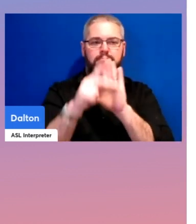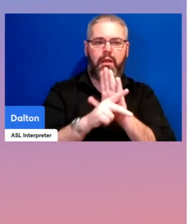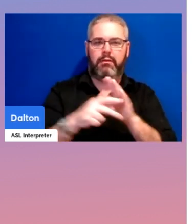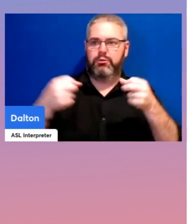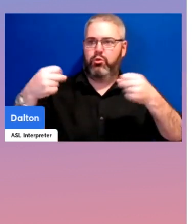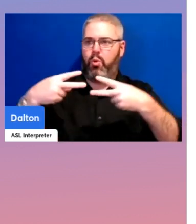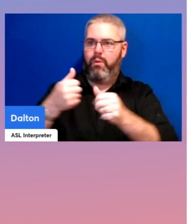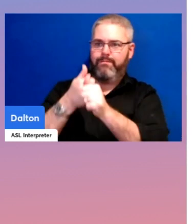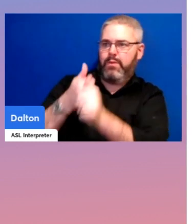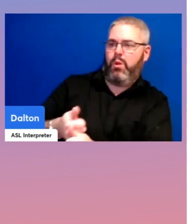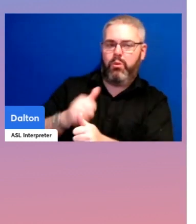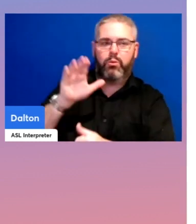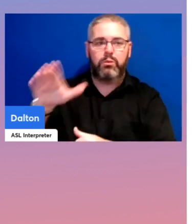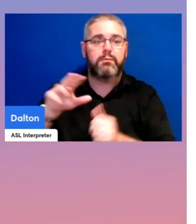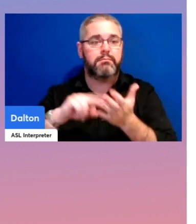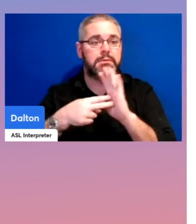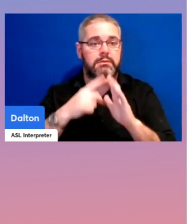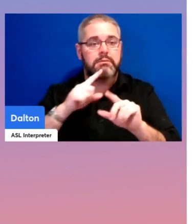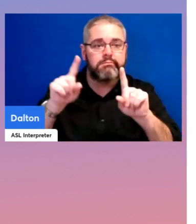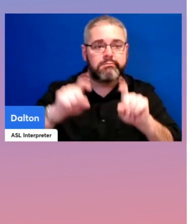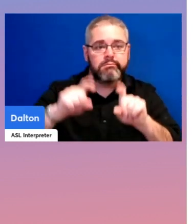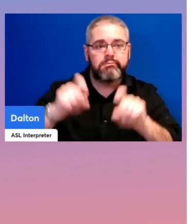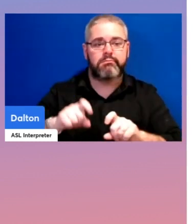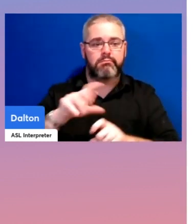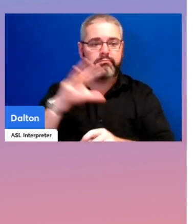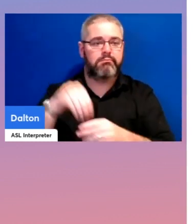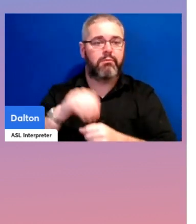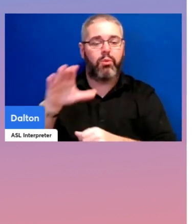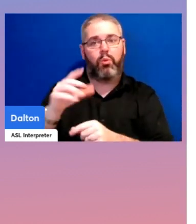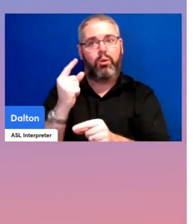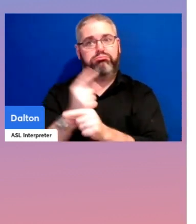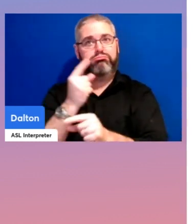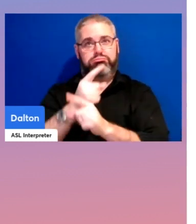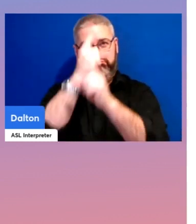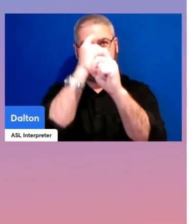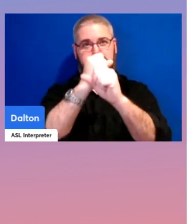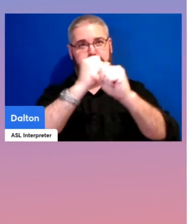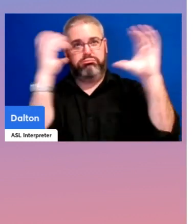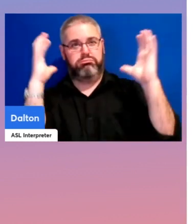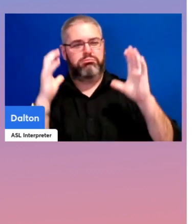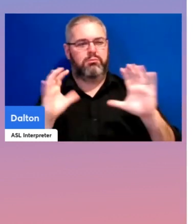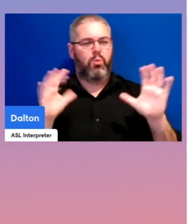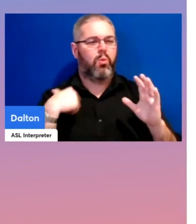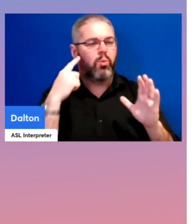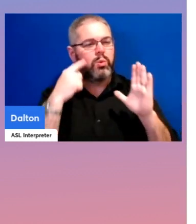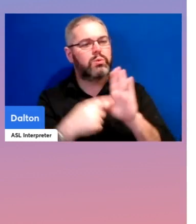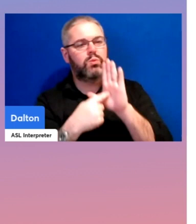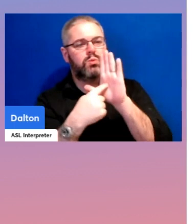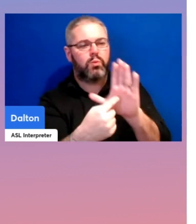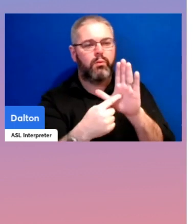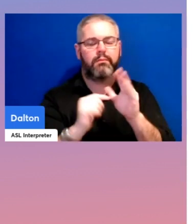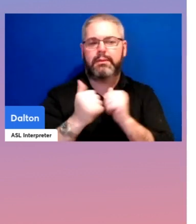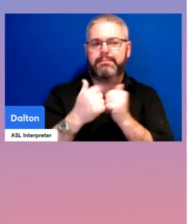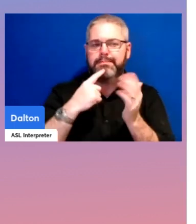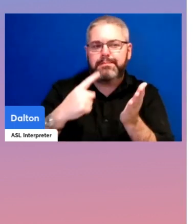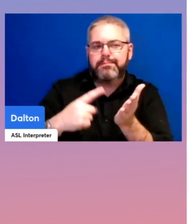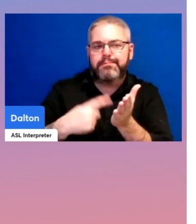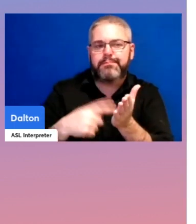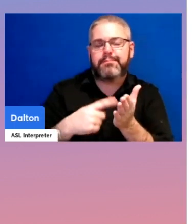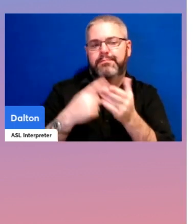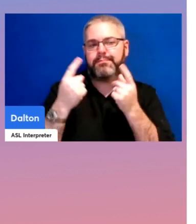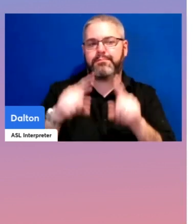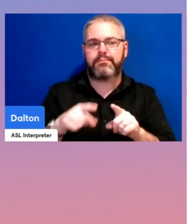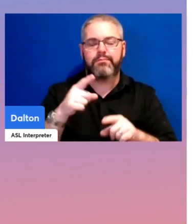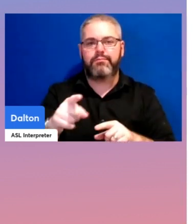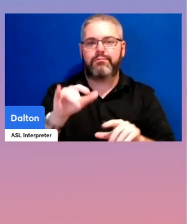not either testing in the traditional sense, but as I will show you, sometimes you might